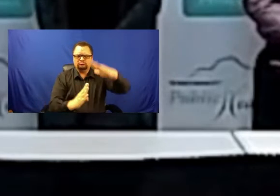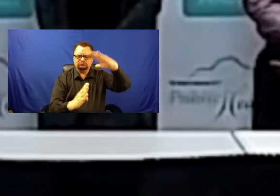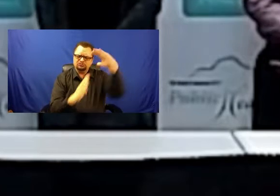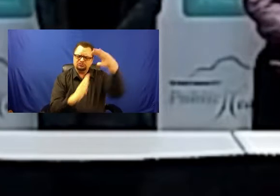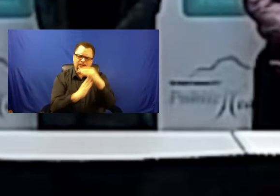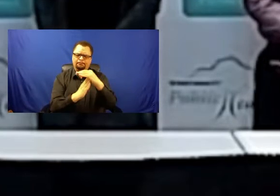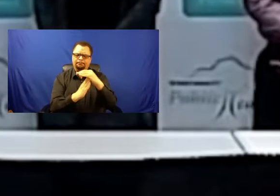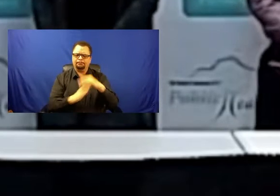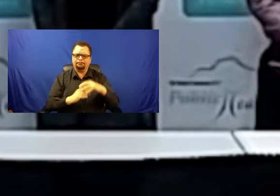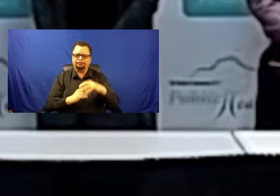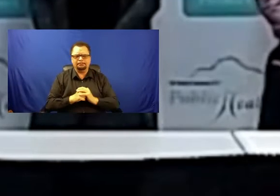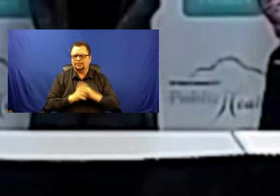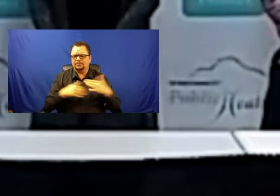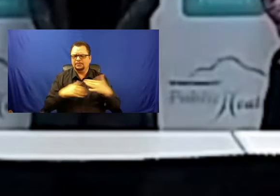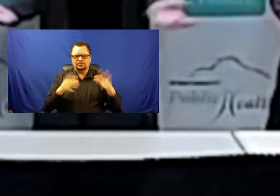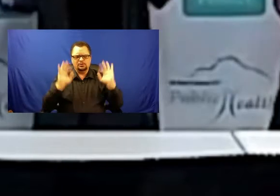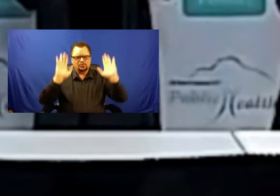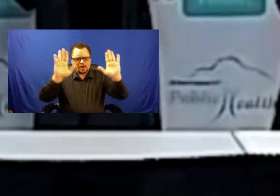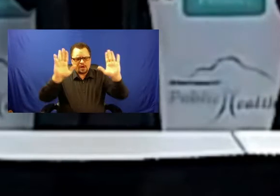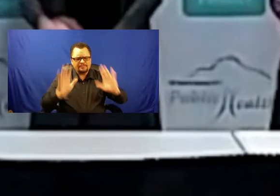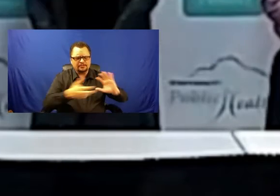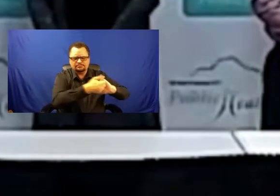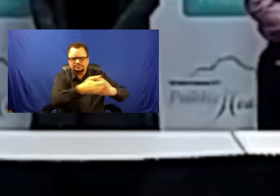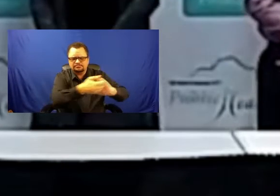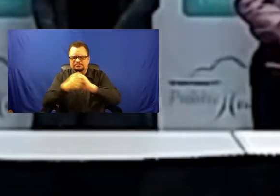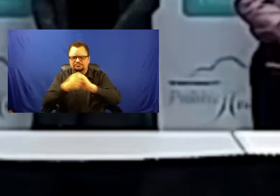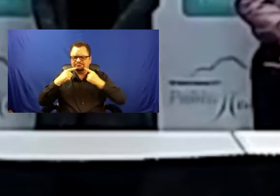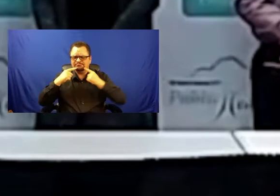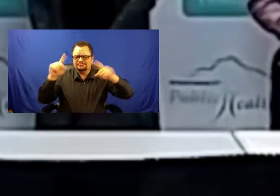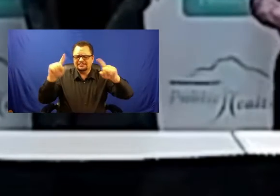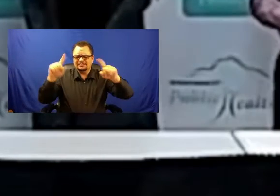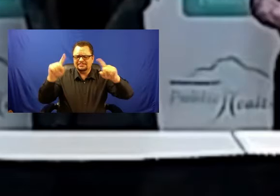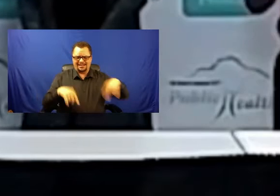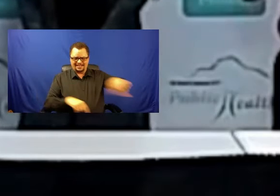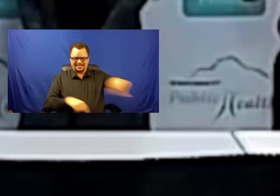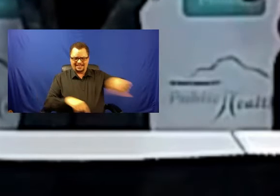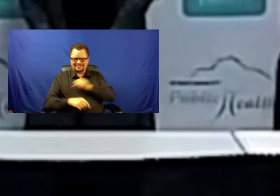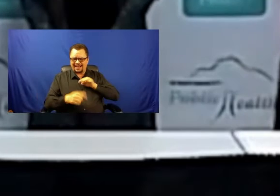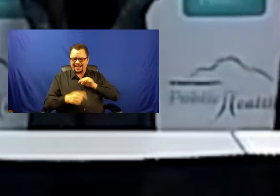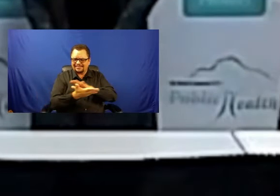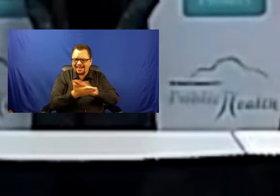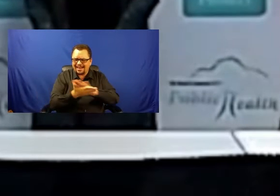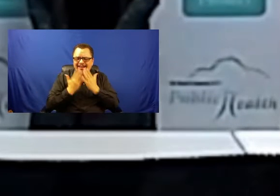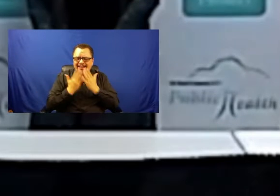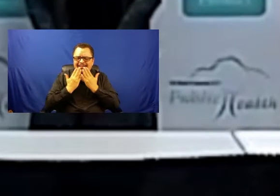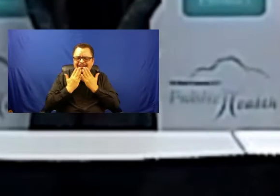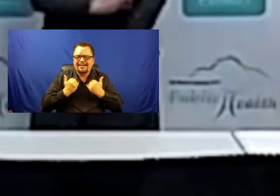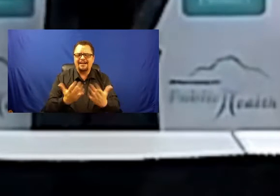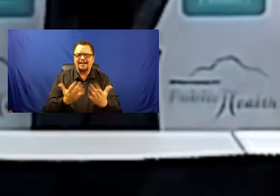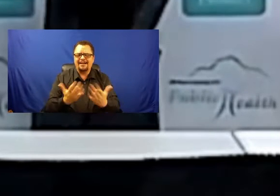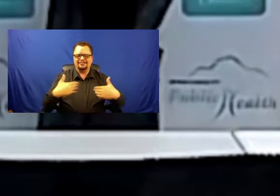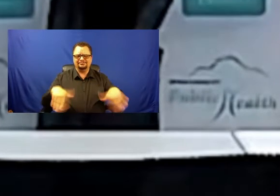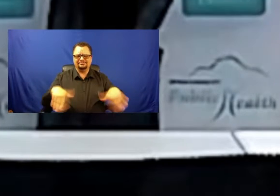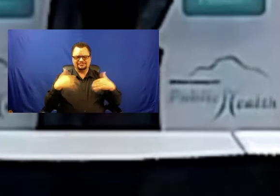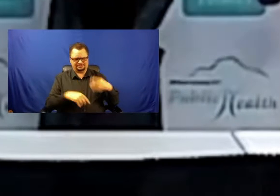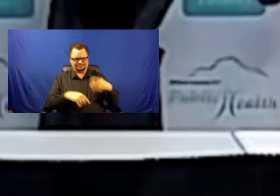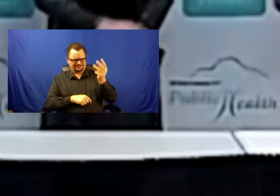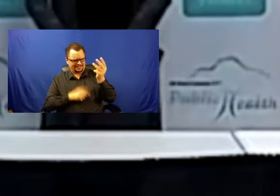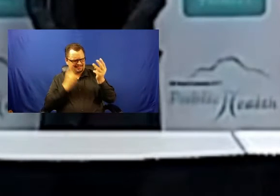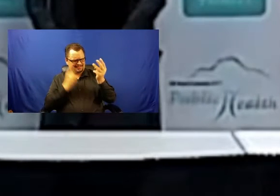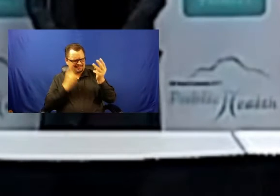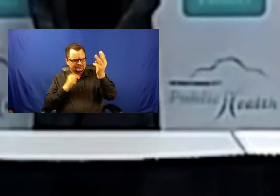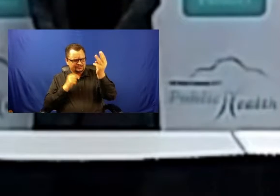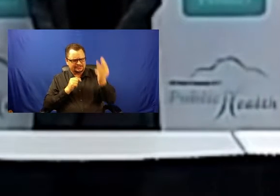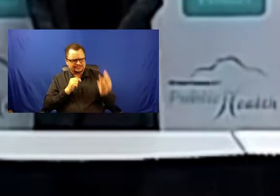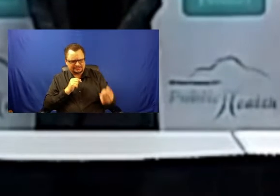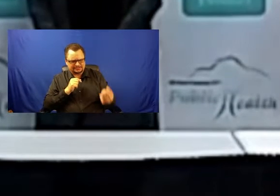to it was Wednesdays? Yeah, that they came in, so. That's great. Thank you, Stephanie. Stephanie was the